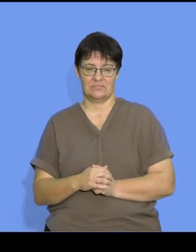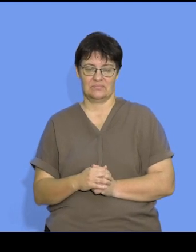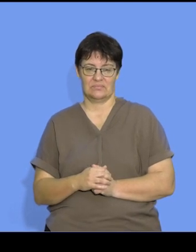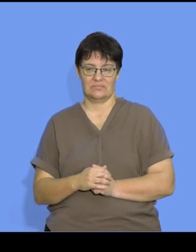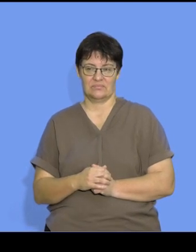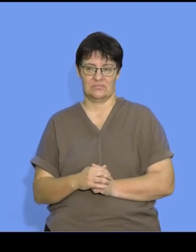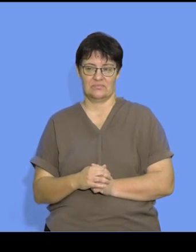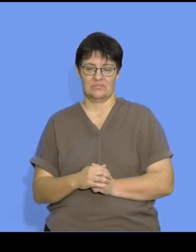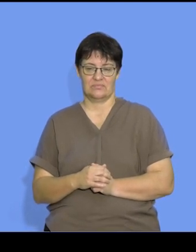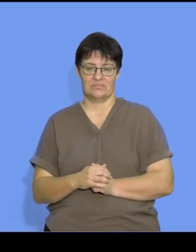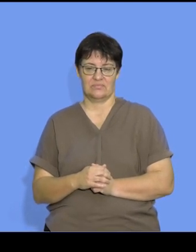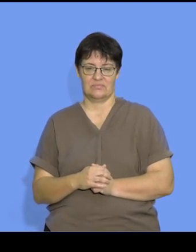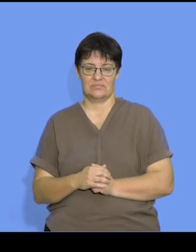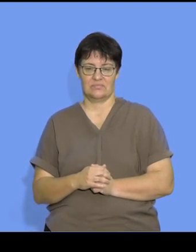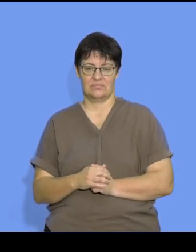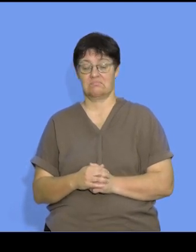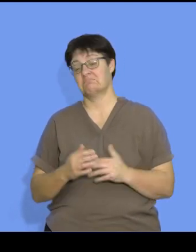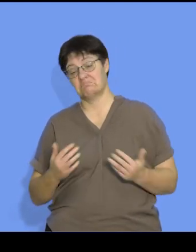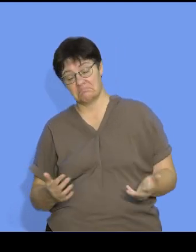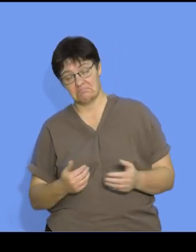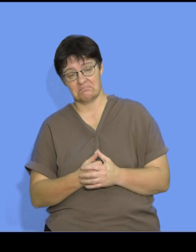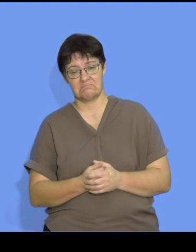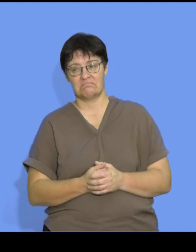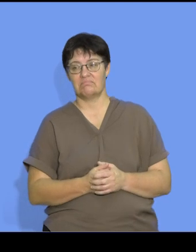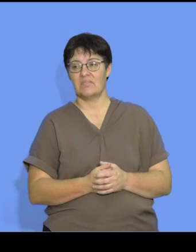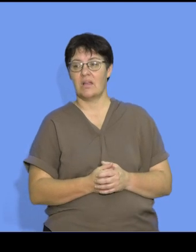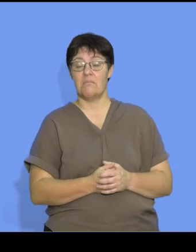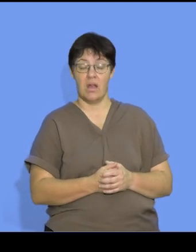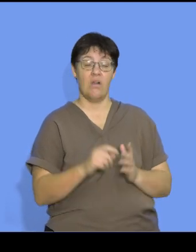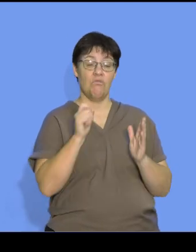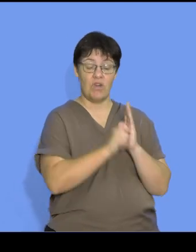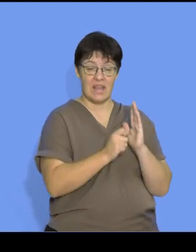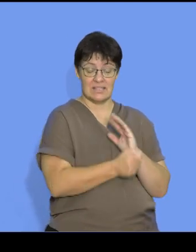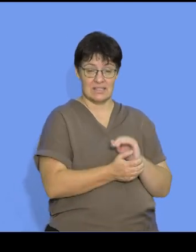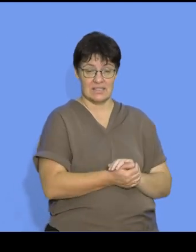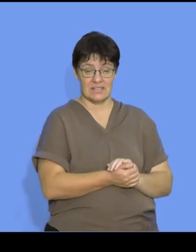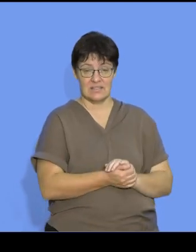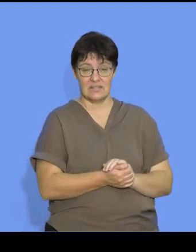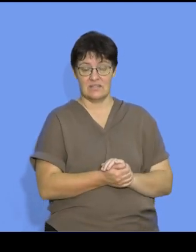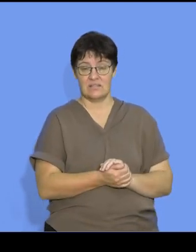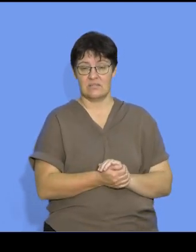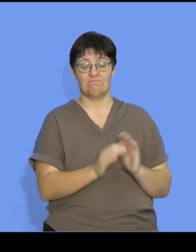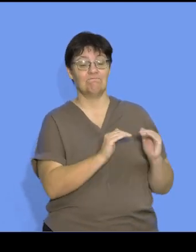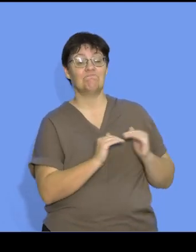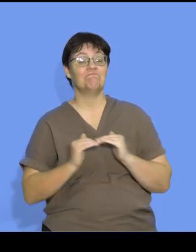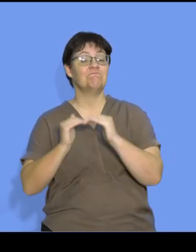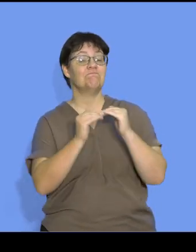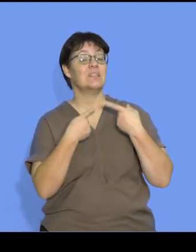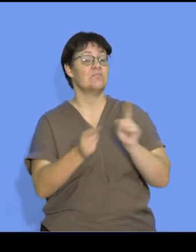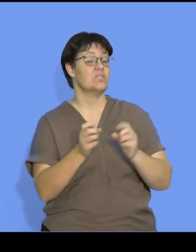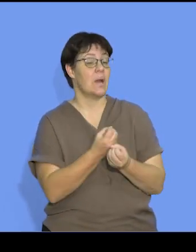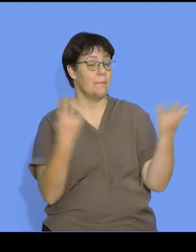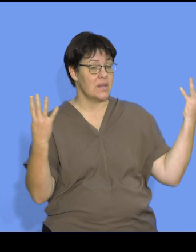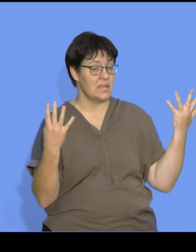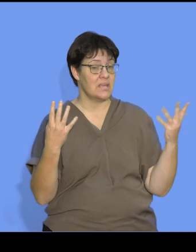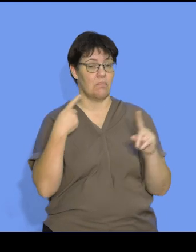positive 2. So I'm going to write up here, we have a common difference